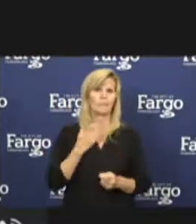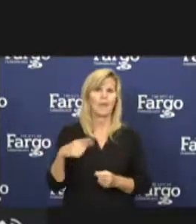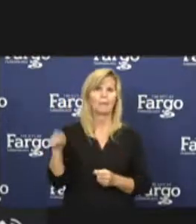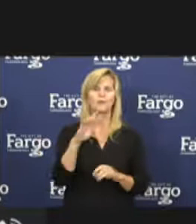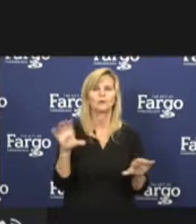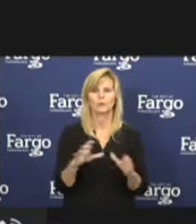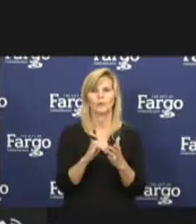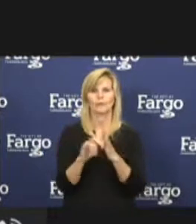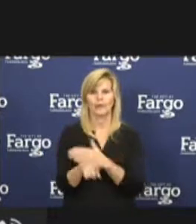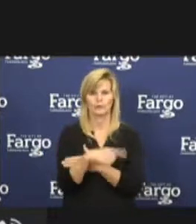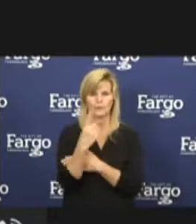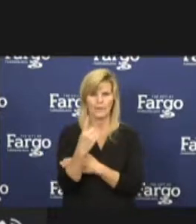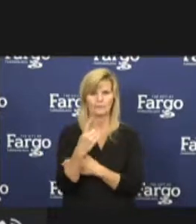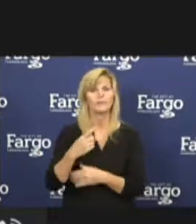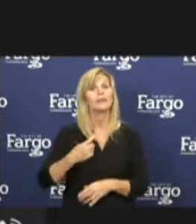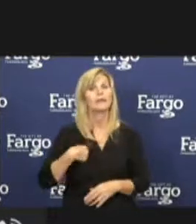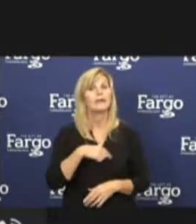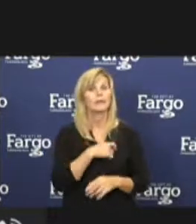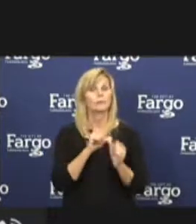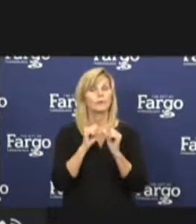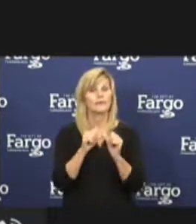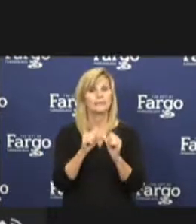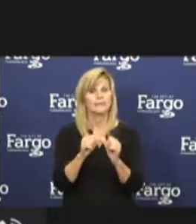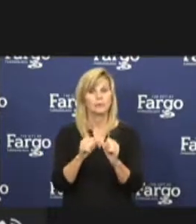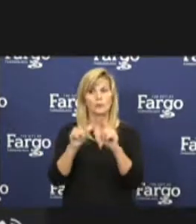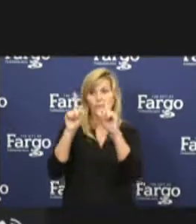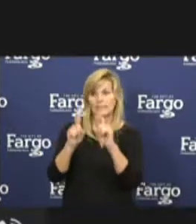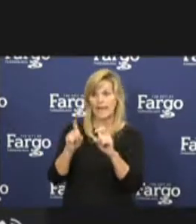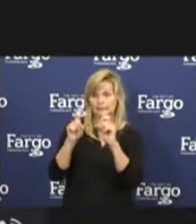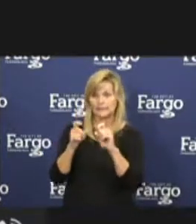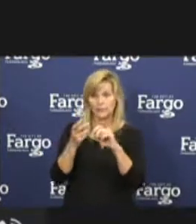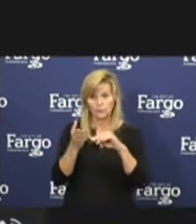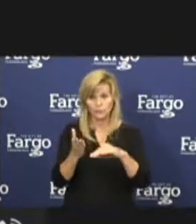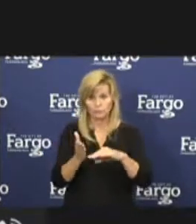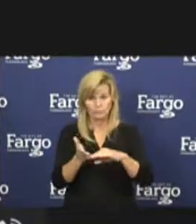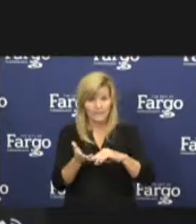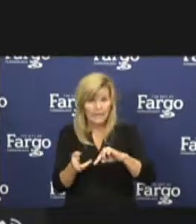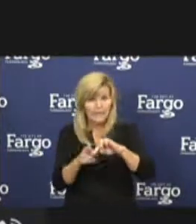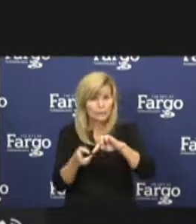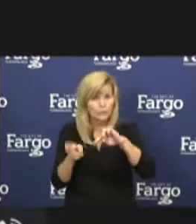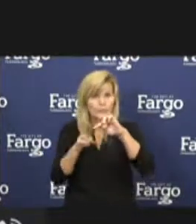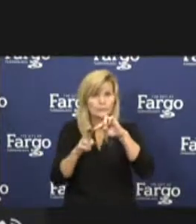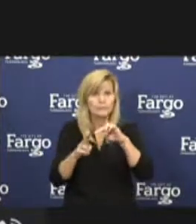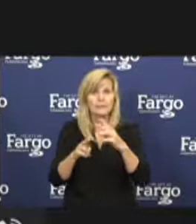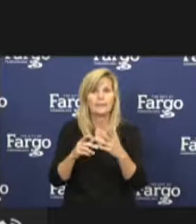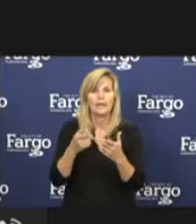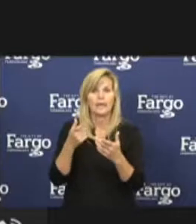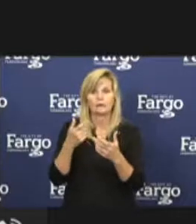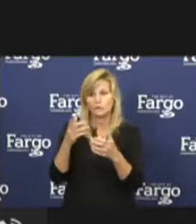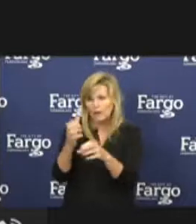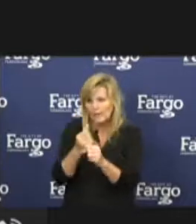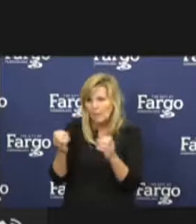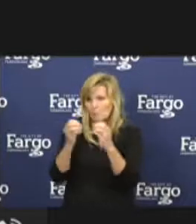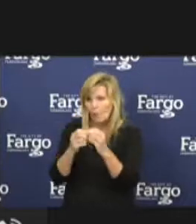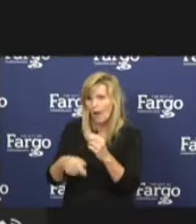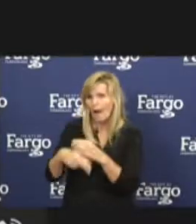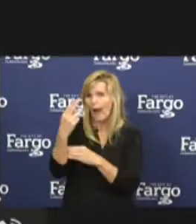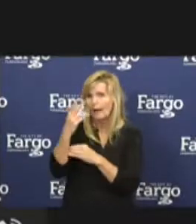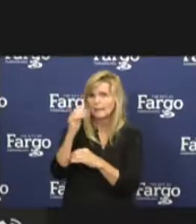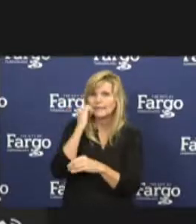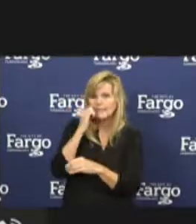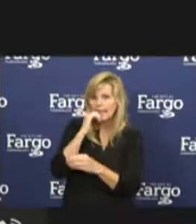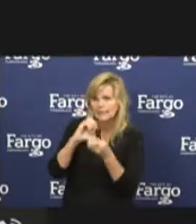today. As we continue to increase testing and report higher positive daily numbers, I often